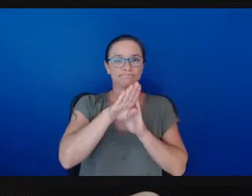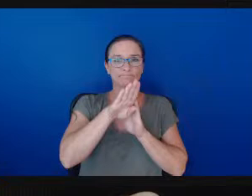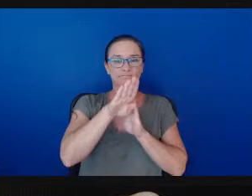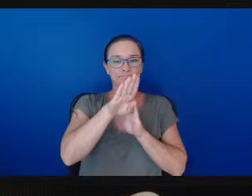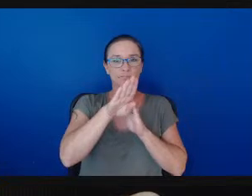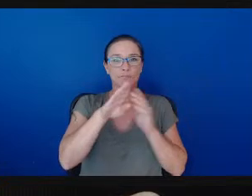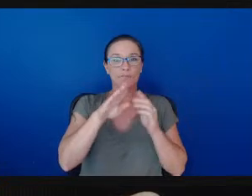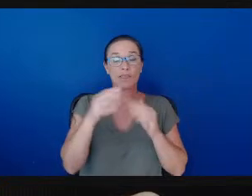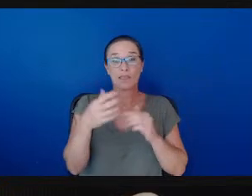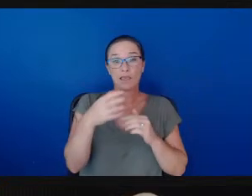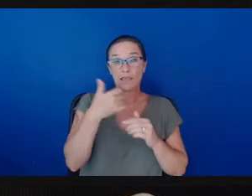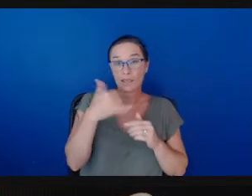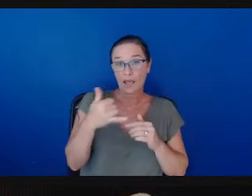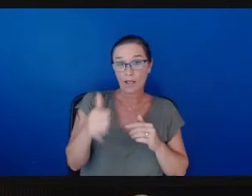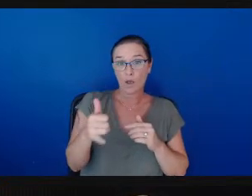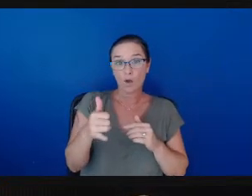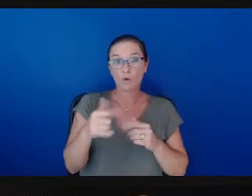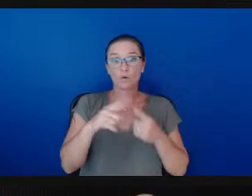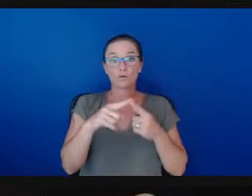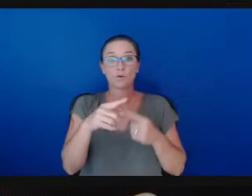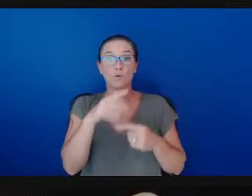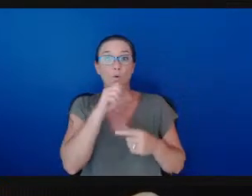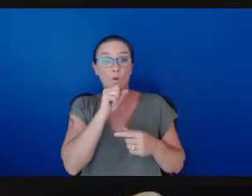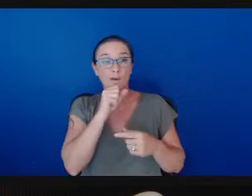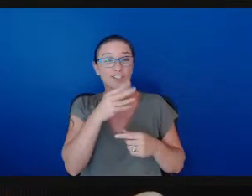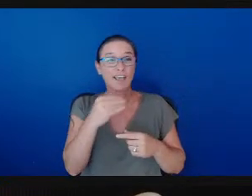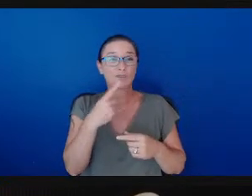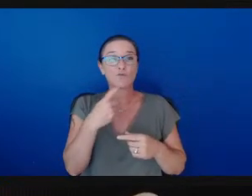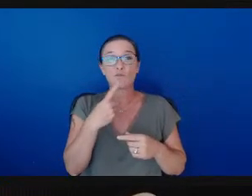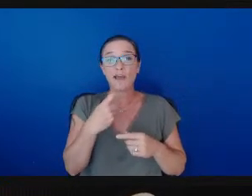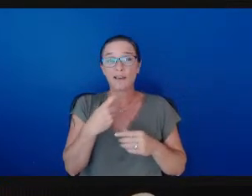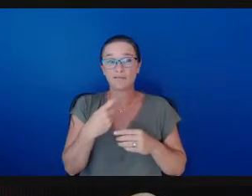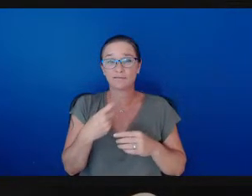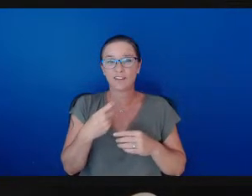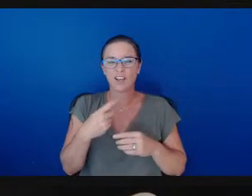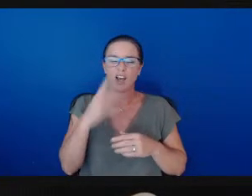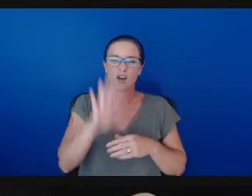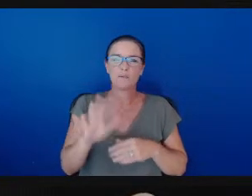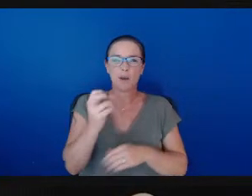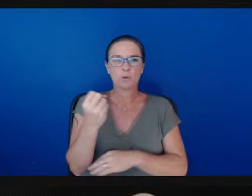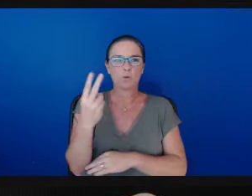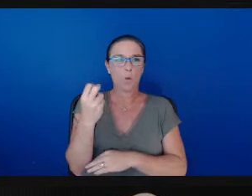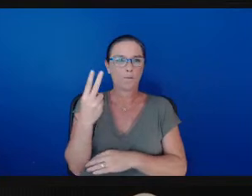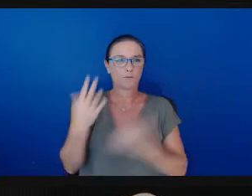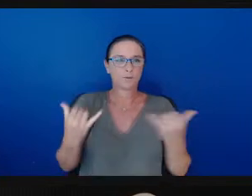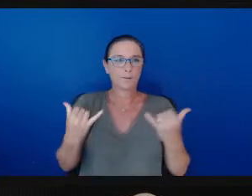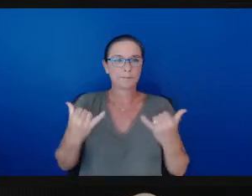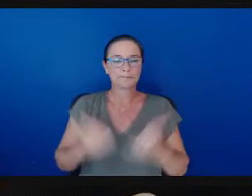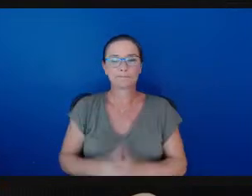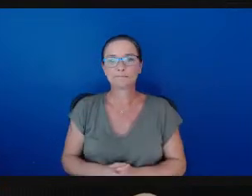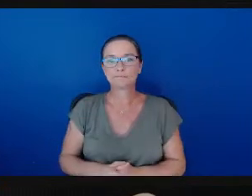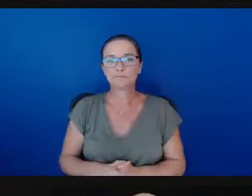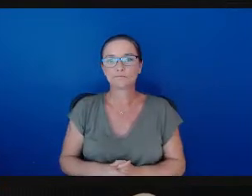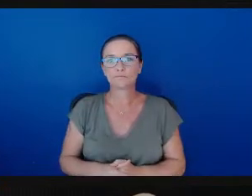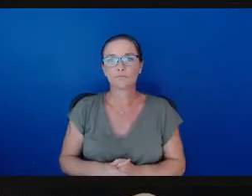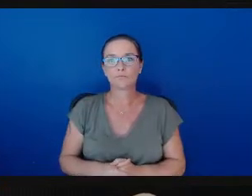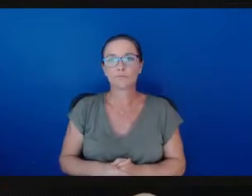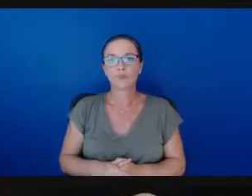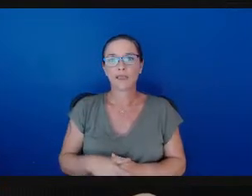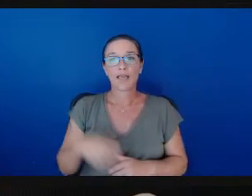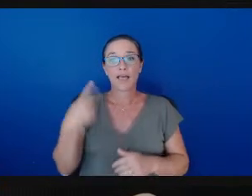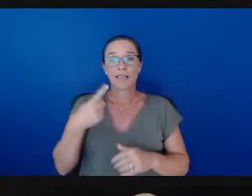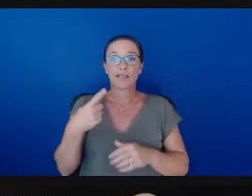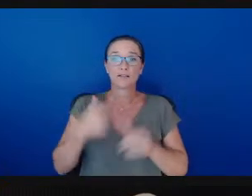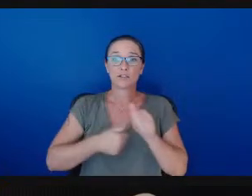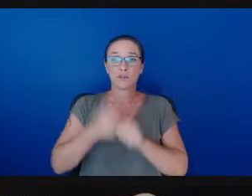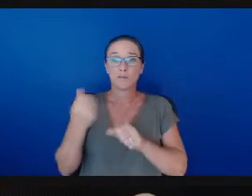yellow, having spiked into the orange and even the red earlier today around noon or so. So this is the most intense